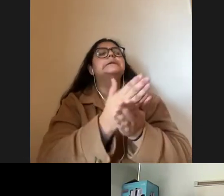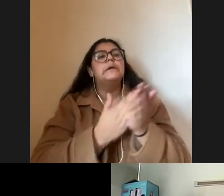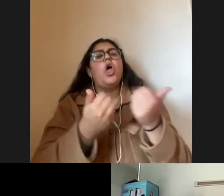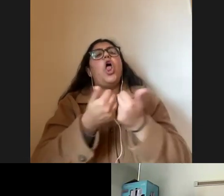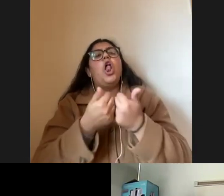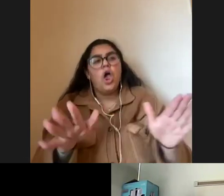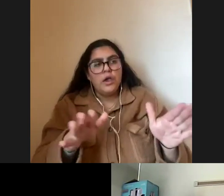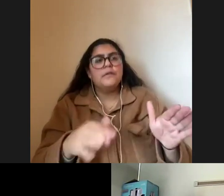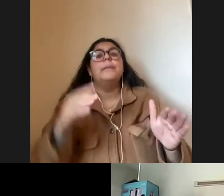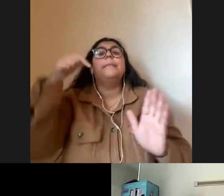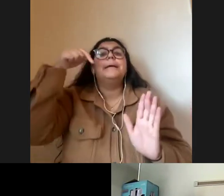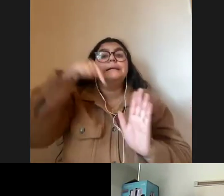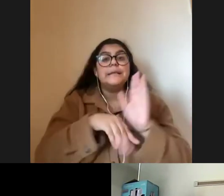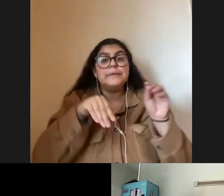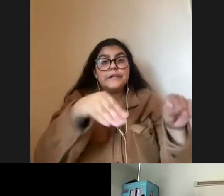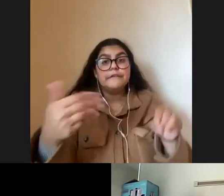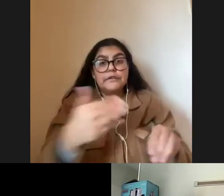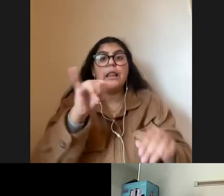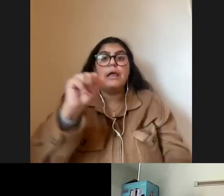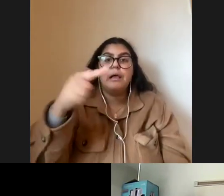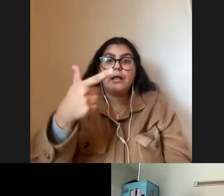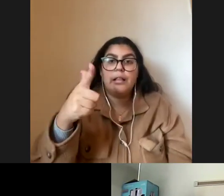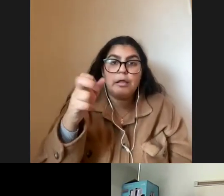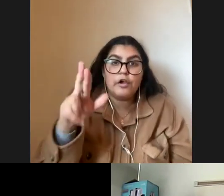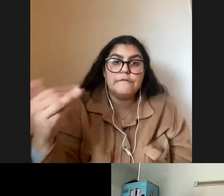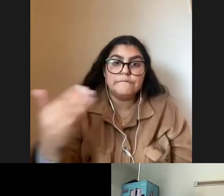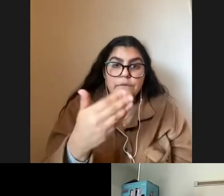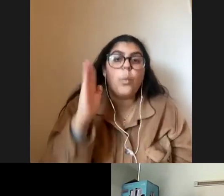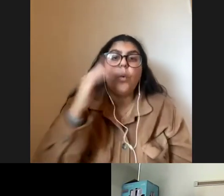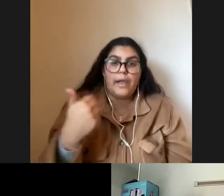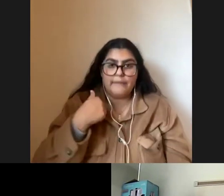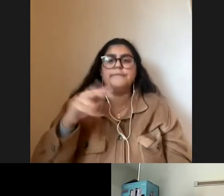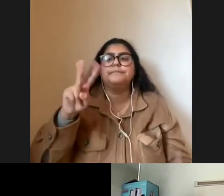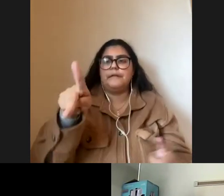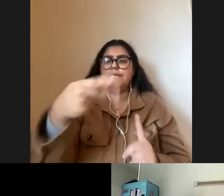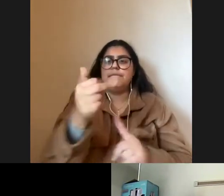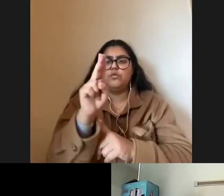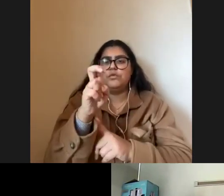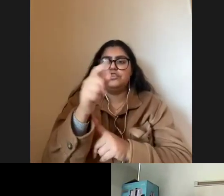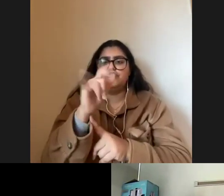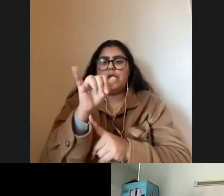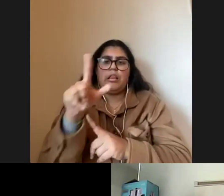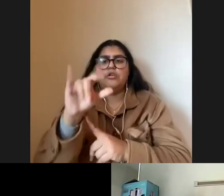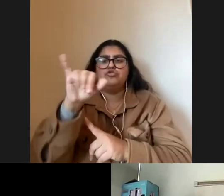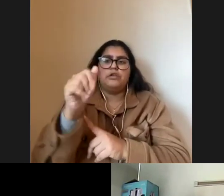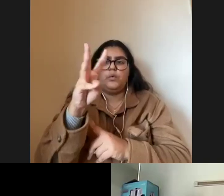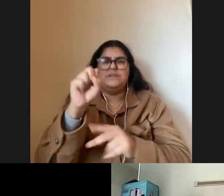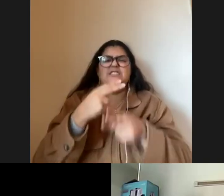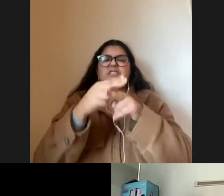But even deep sea fish, things like anglerfish, you'll find pharyngeal jaws, which is what we call them, in their throats as well.